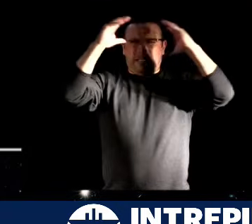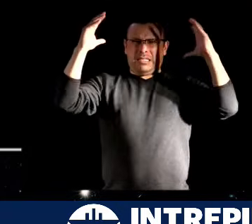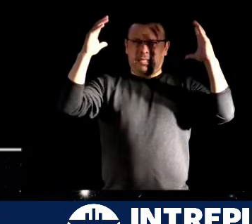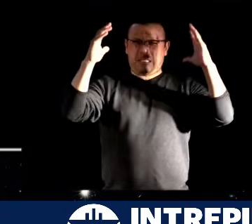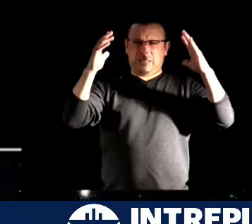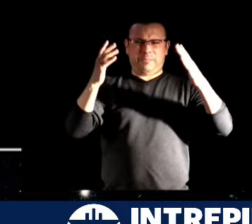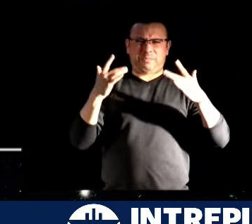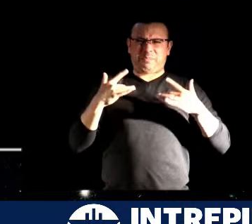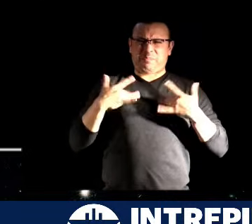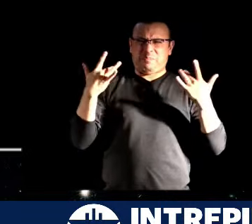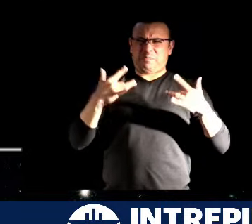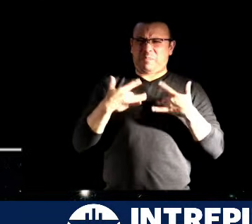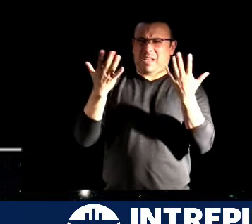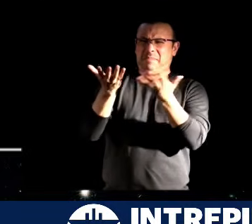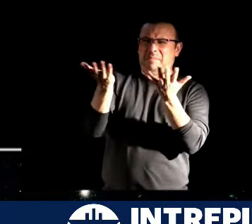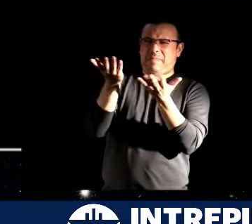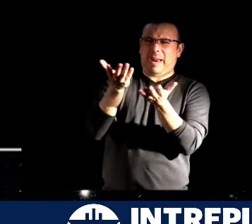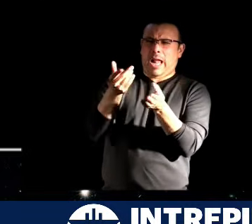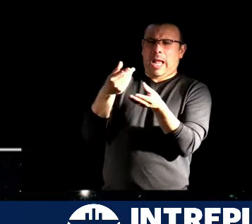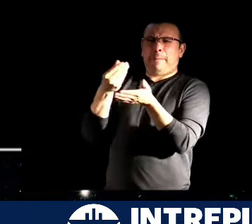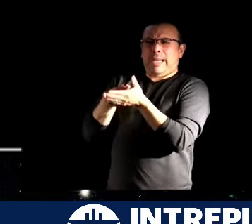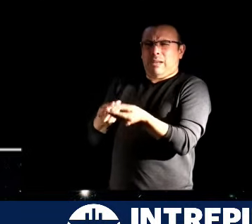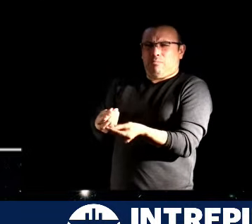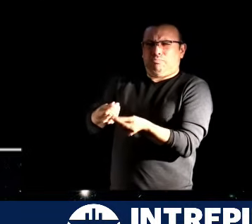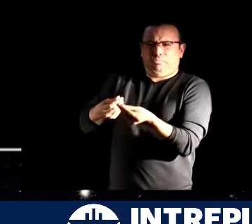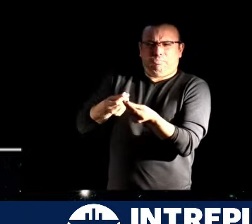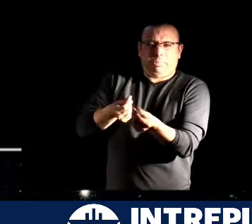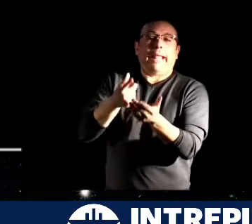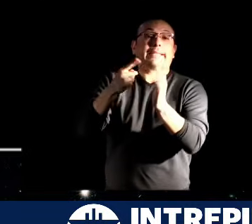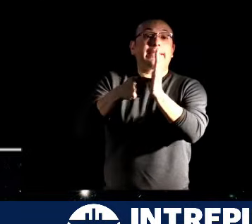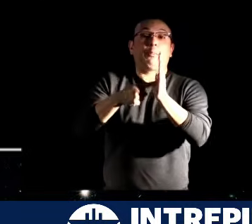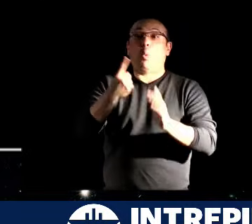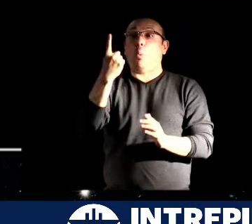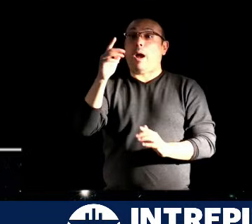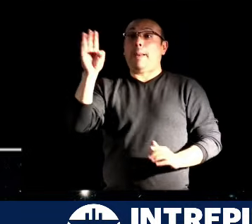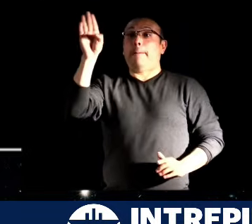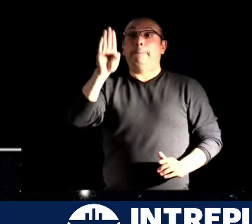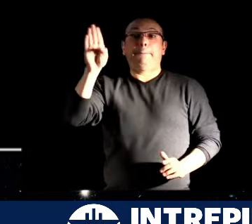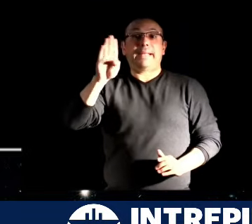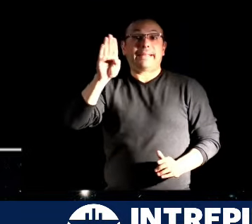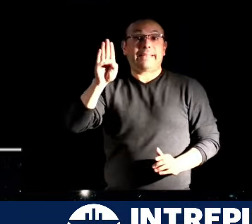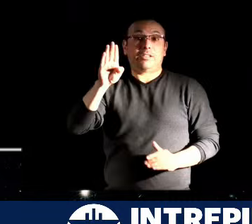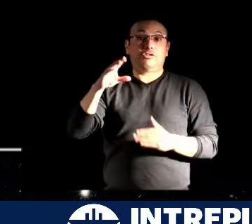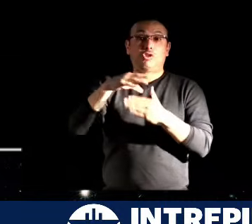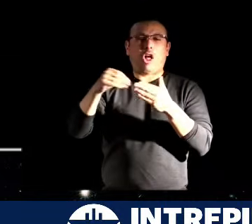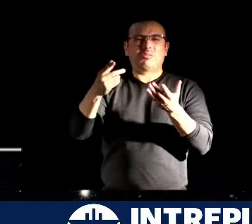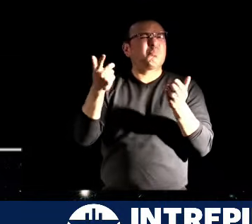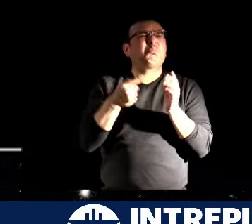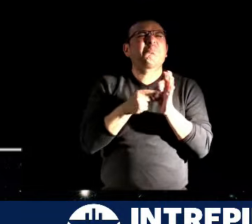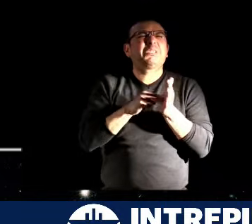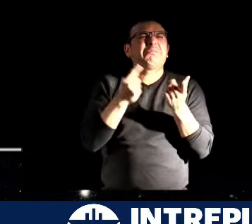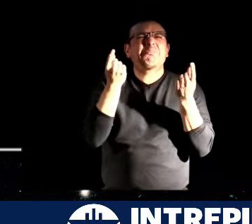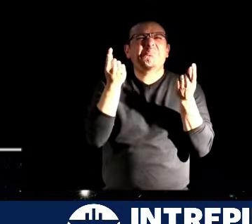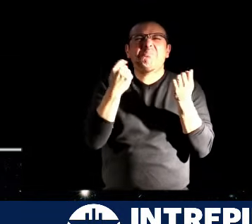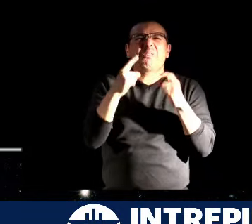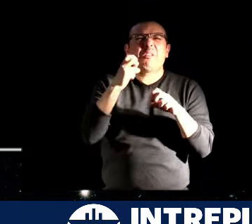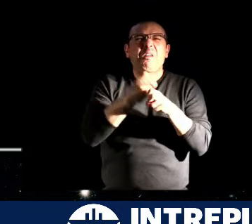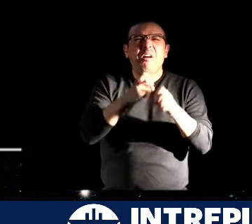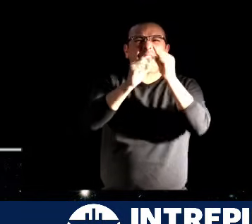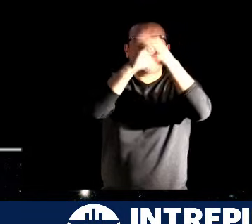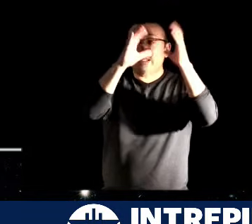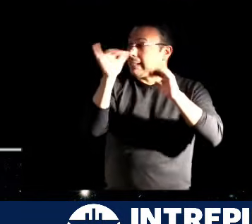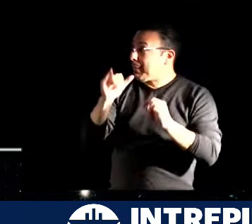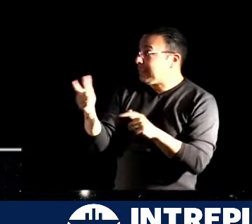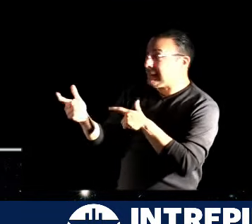what's $1 billion look like? I can't understand what 191 kilometers a second looks like either, right?